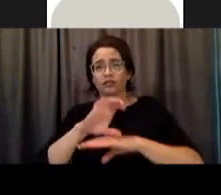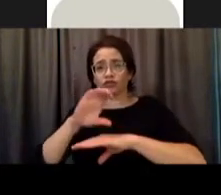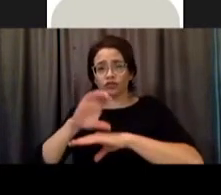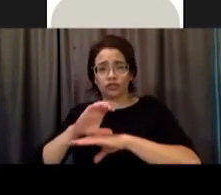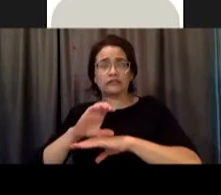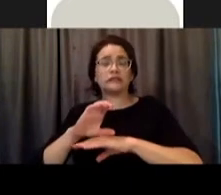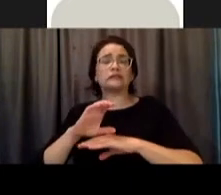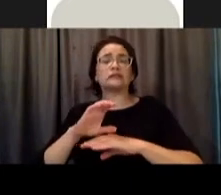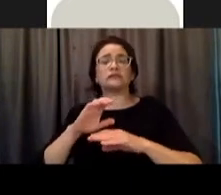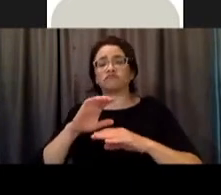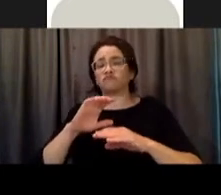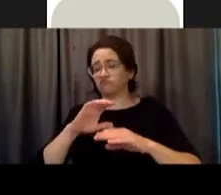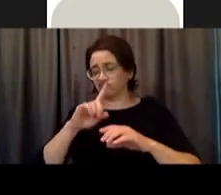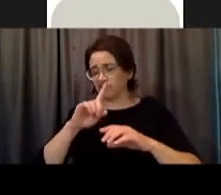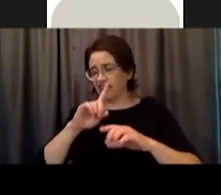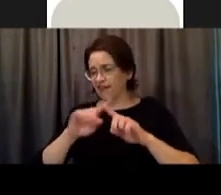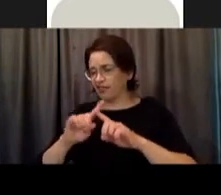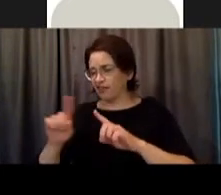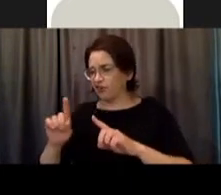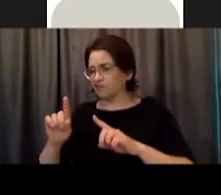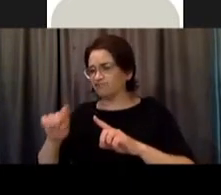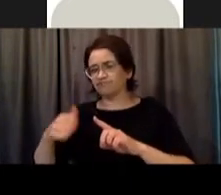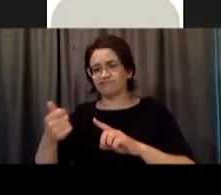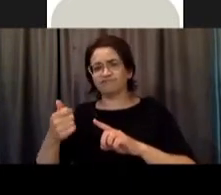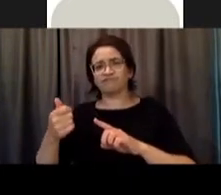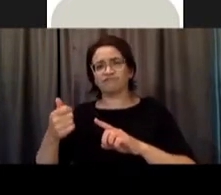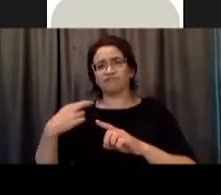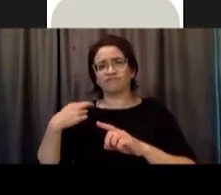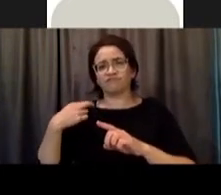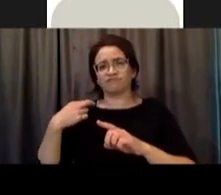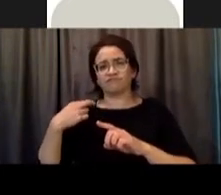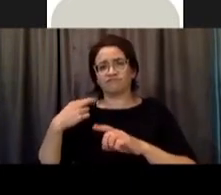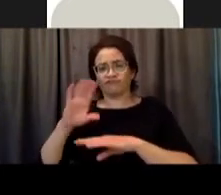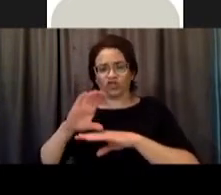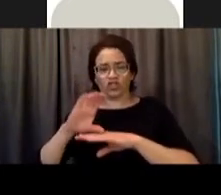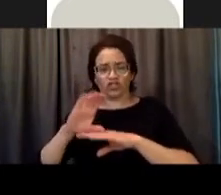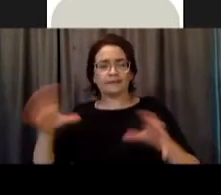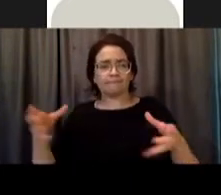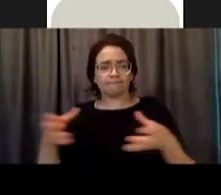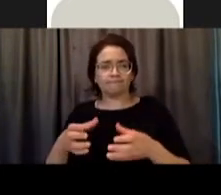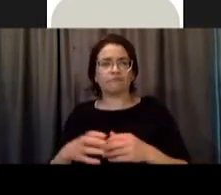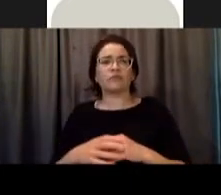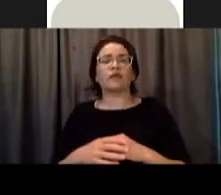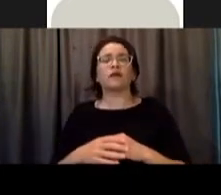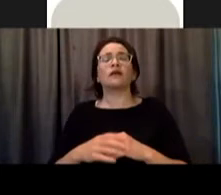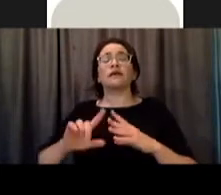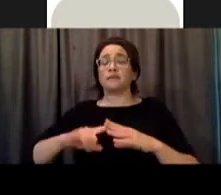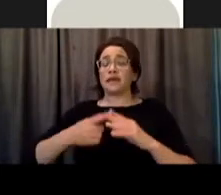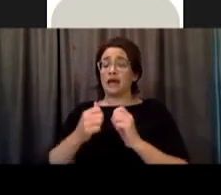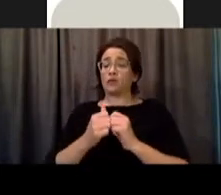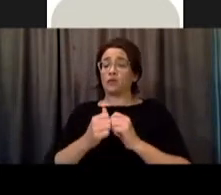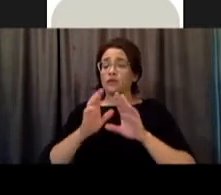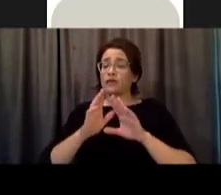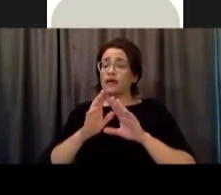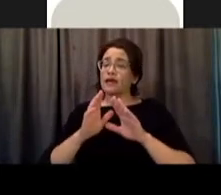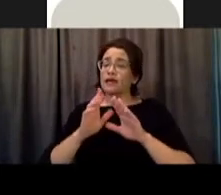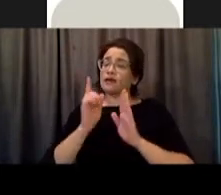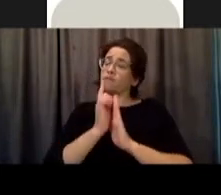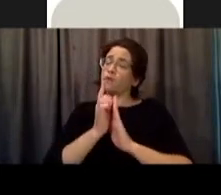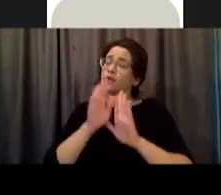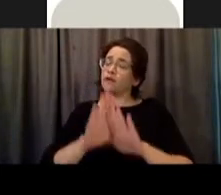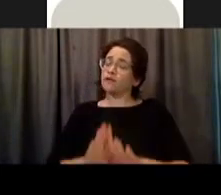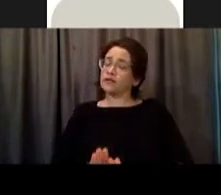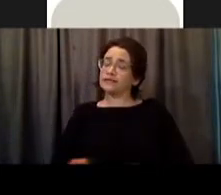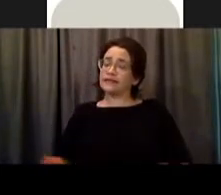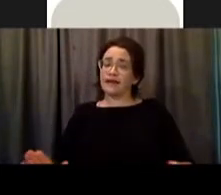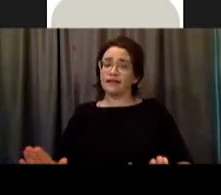As a tradition, the program began with a moment of silence and candle lighting ceremony and ecumenical